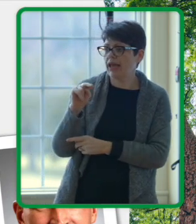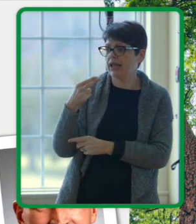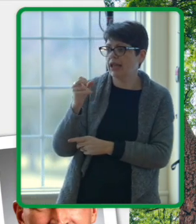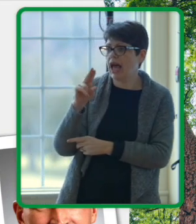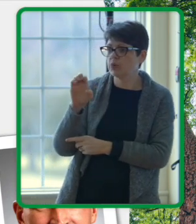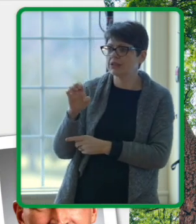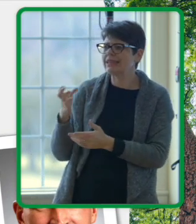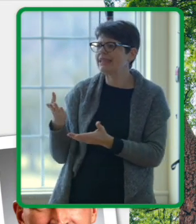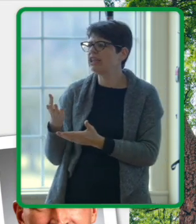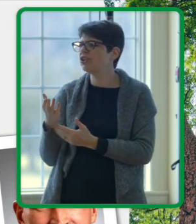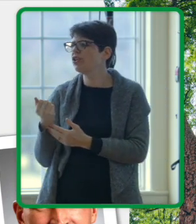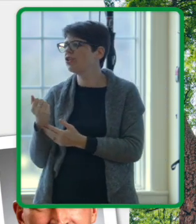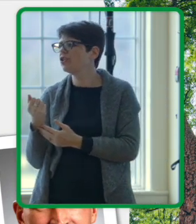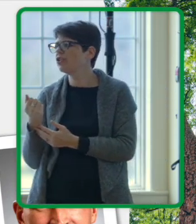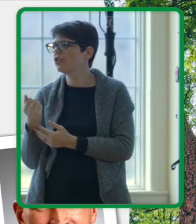here?